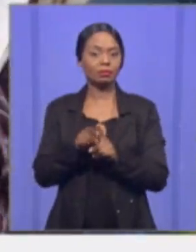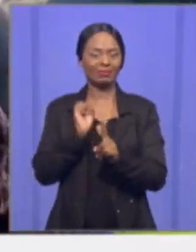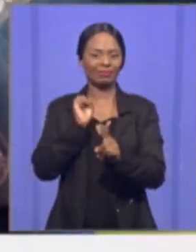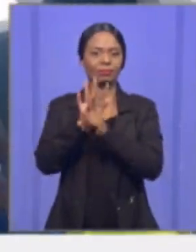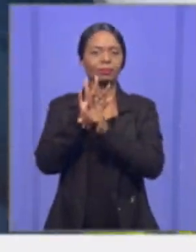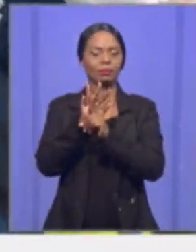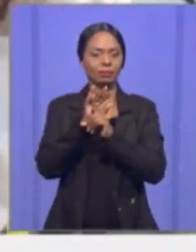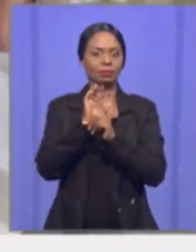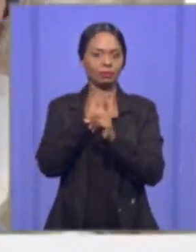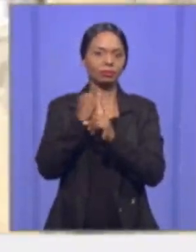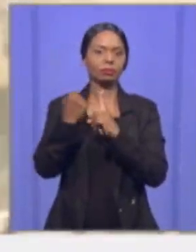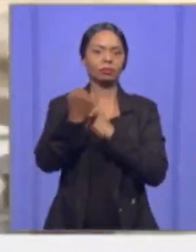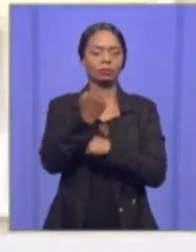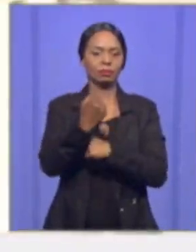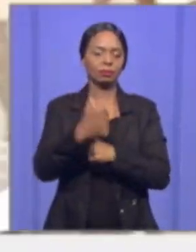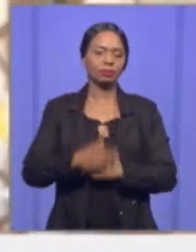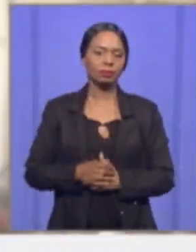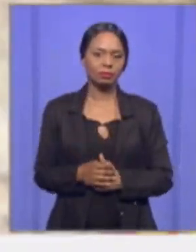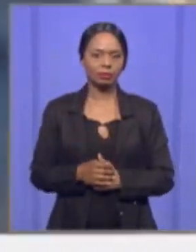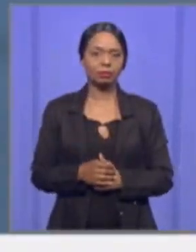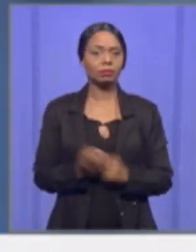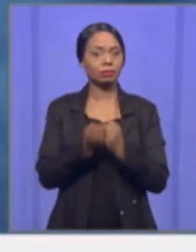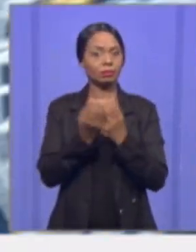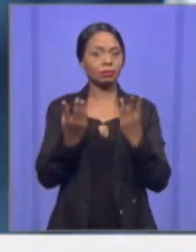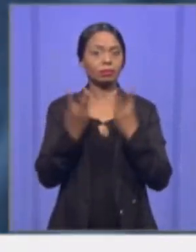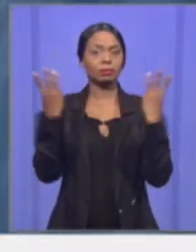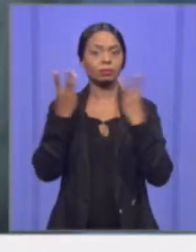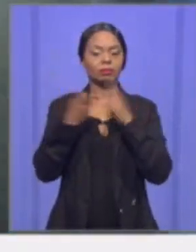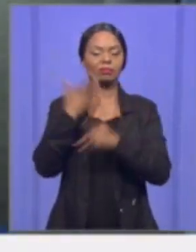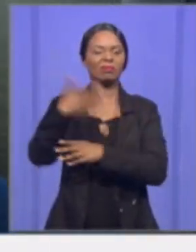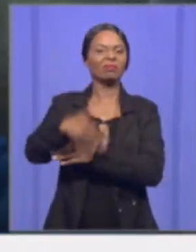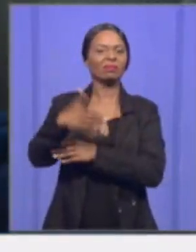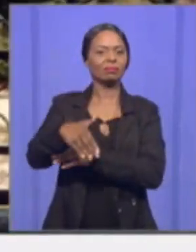under Turkey there are a lot of immigration, Syrian,